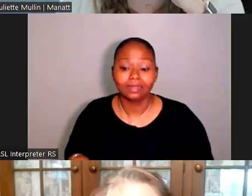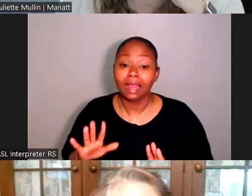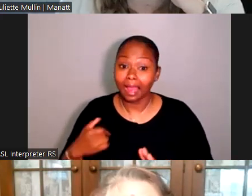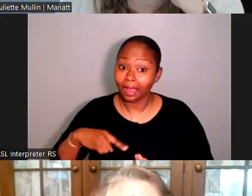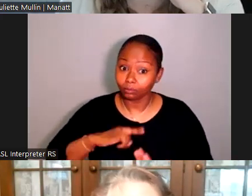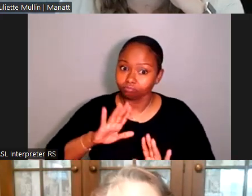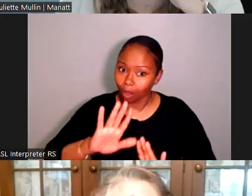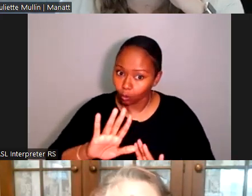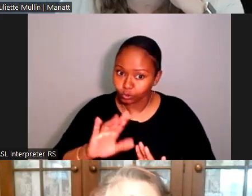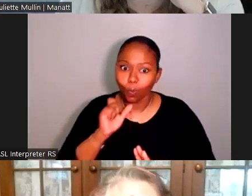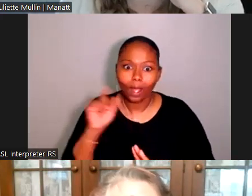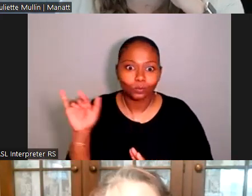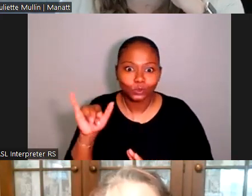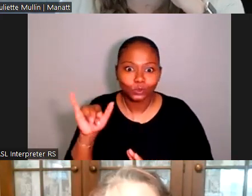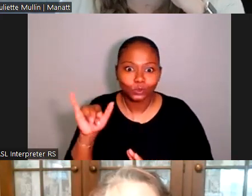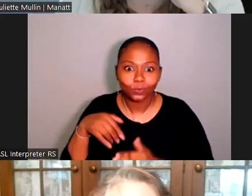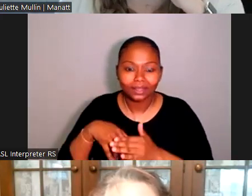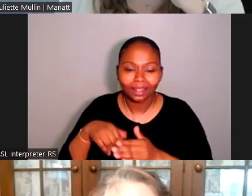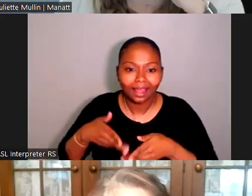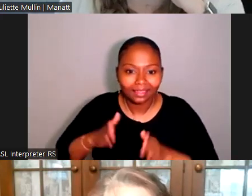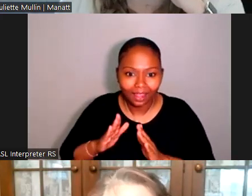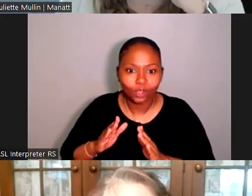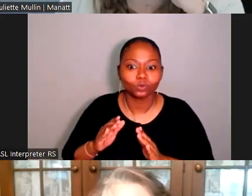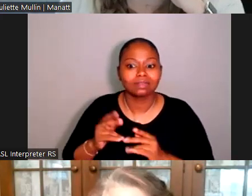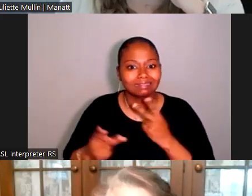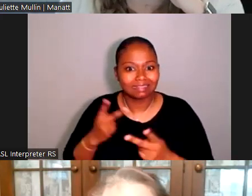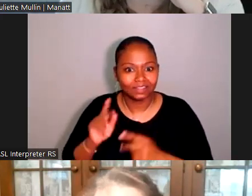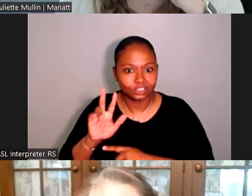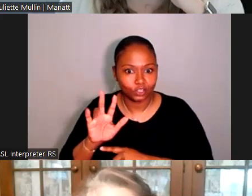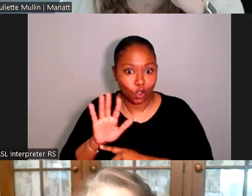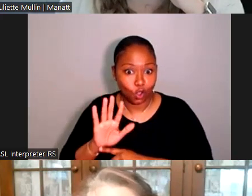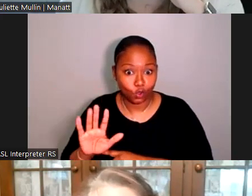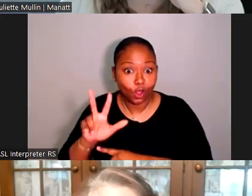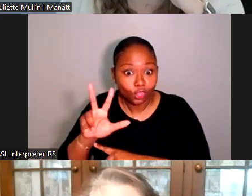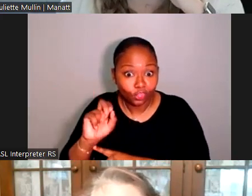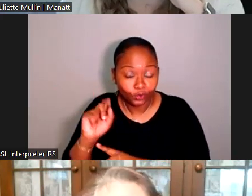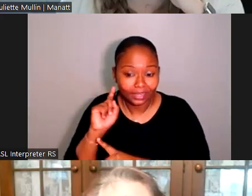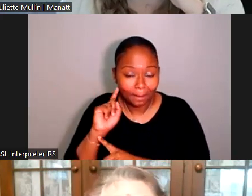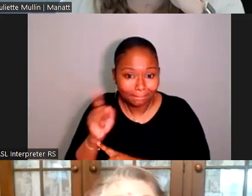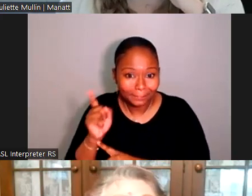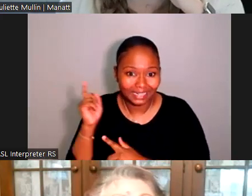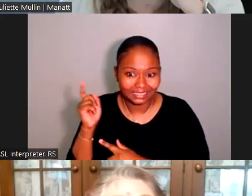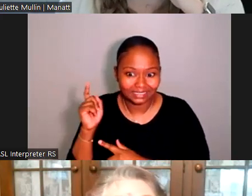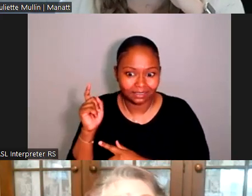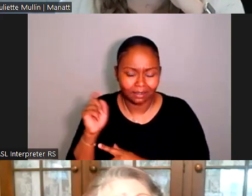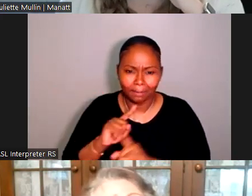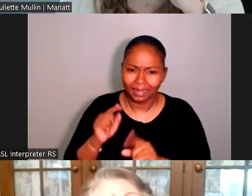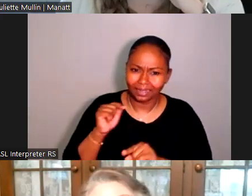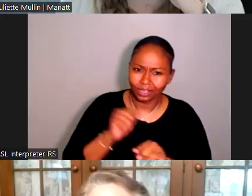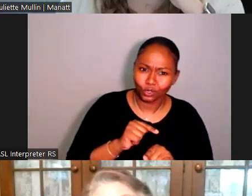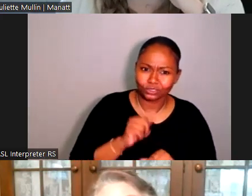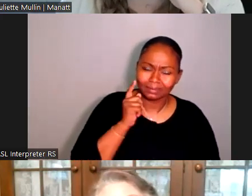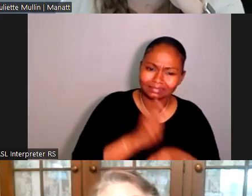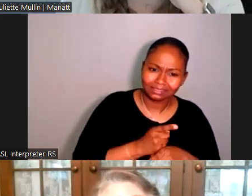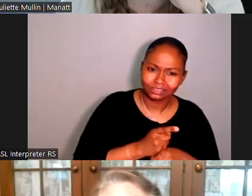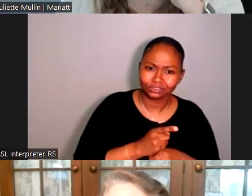her at the nursing home for 30 minutes, 1 day per week, but I was able to visit her at the hospital every single day. However,